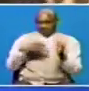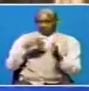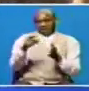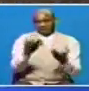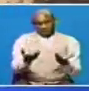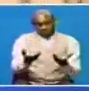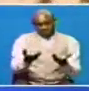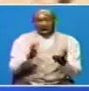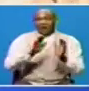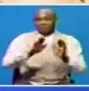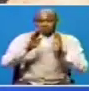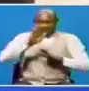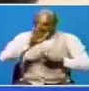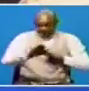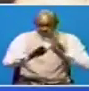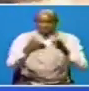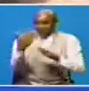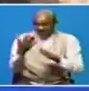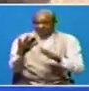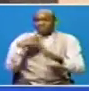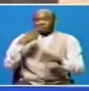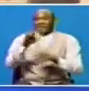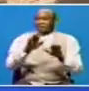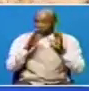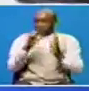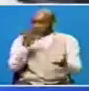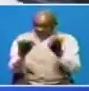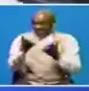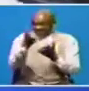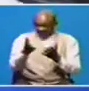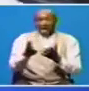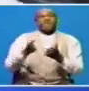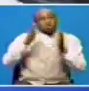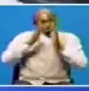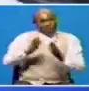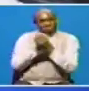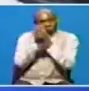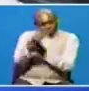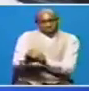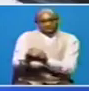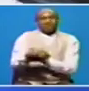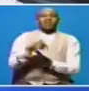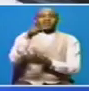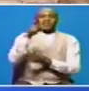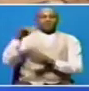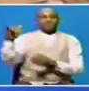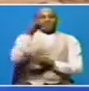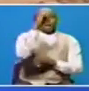footpaths: avoid stepping on the plastic bags. They could be loads of human waste, commonly known as flying